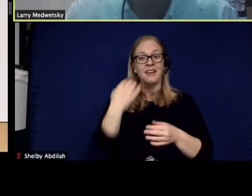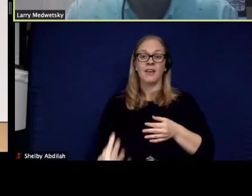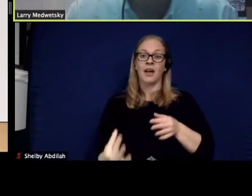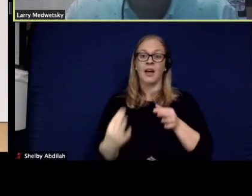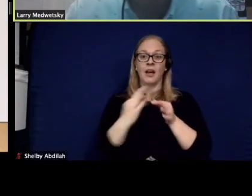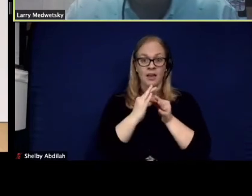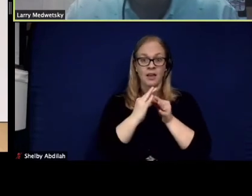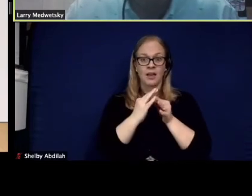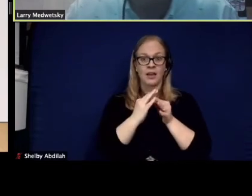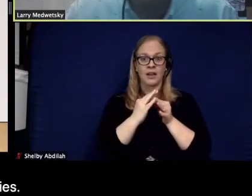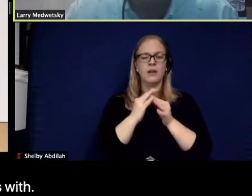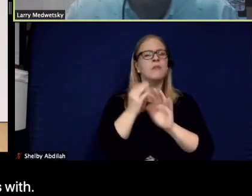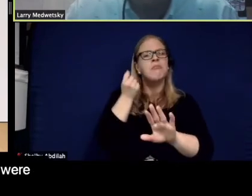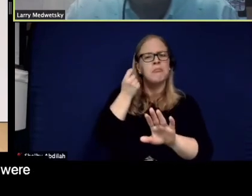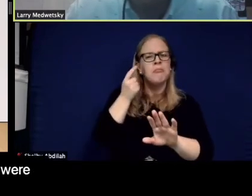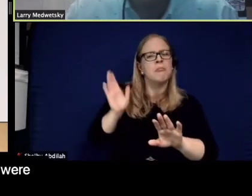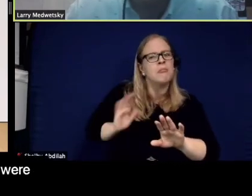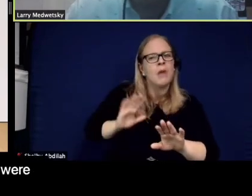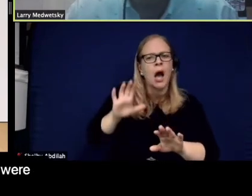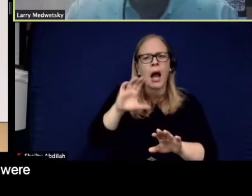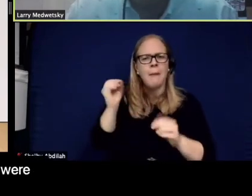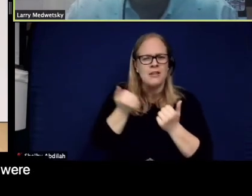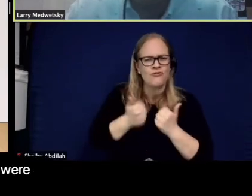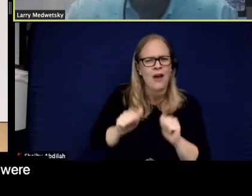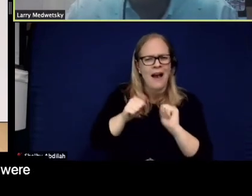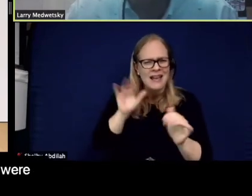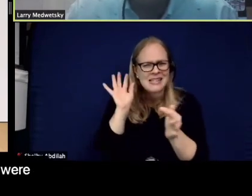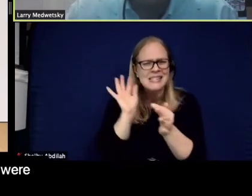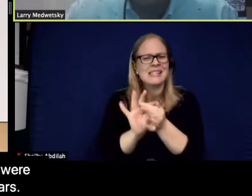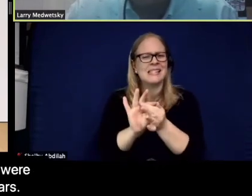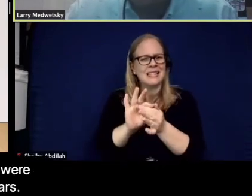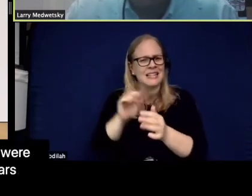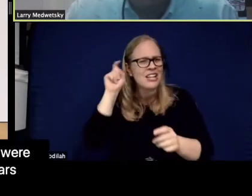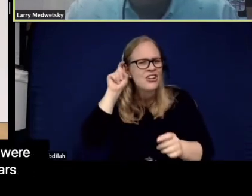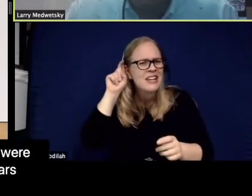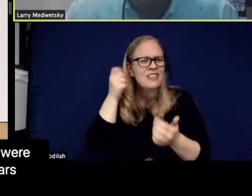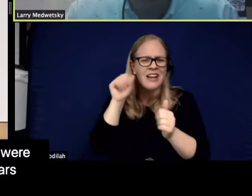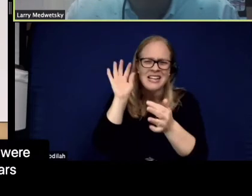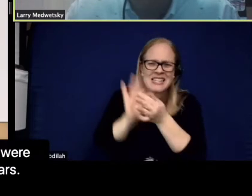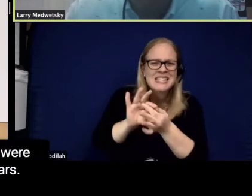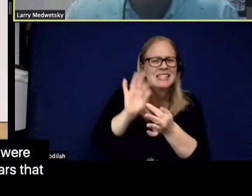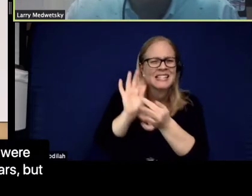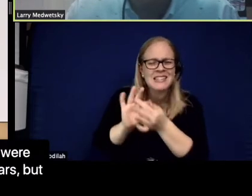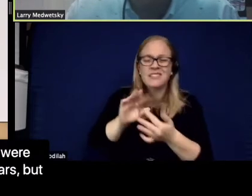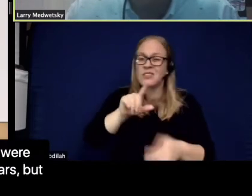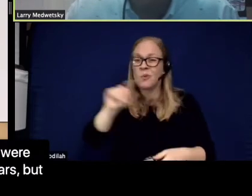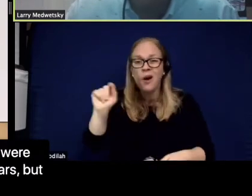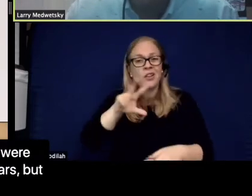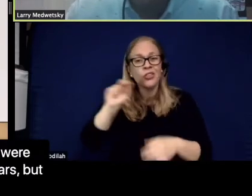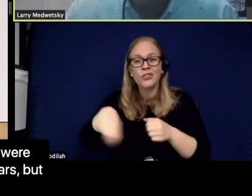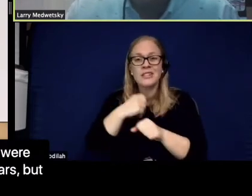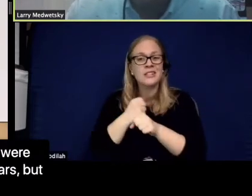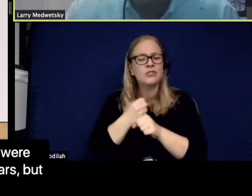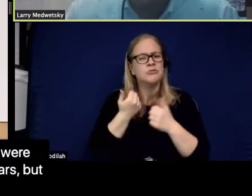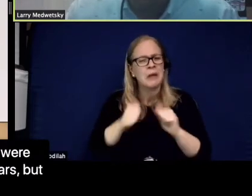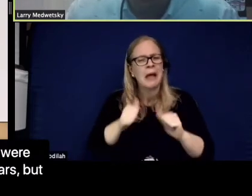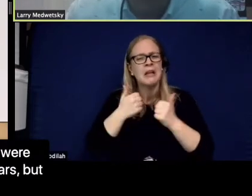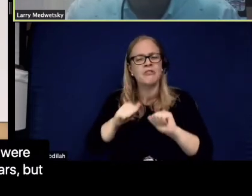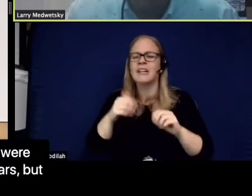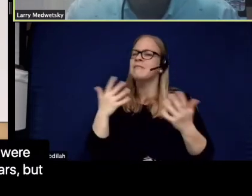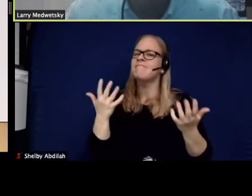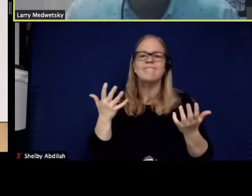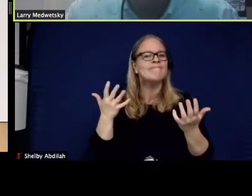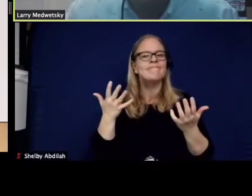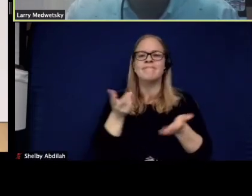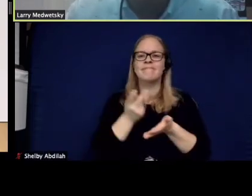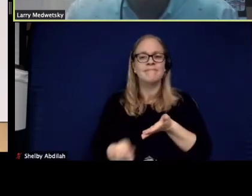and companies were trying to use that in hearing aids for 20 or 30 years, but the problem was with Bluetooth, the way